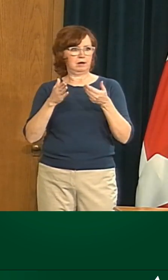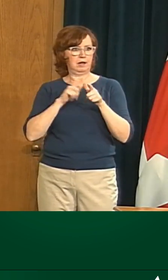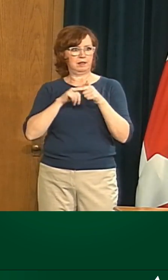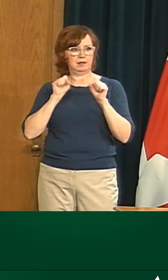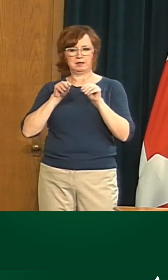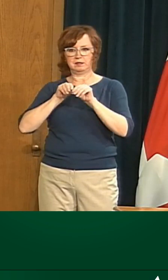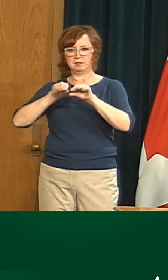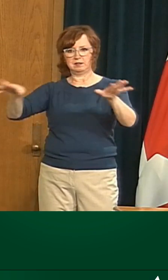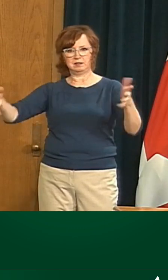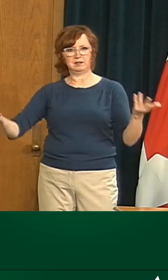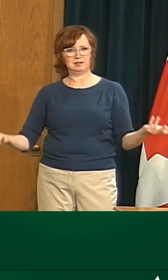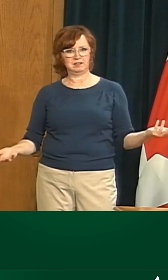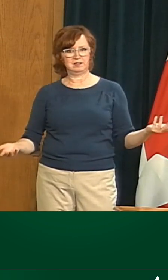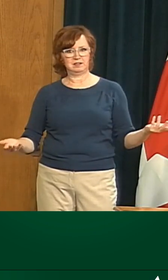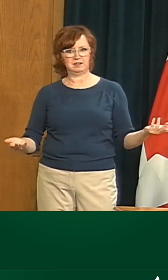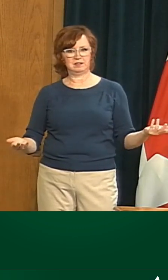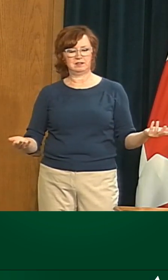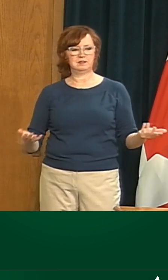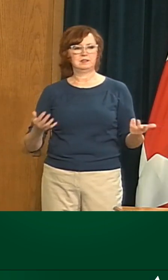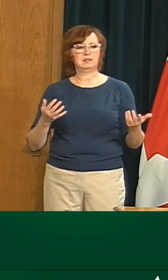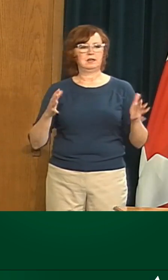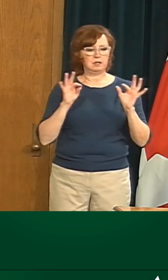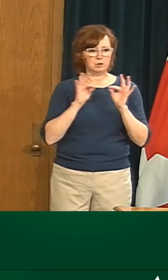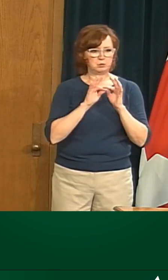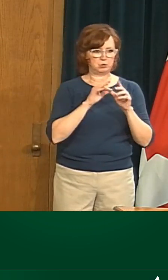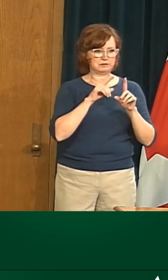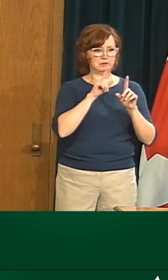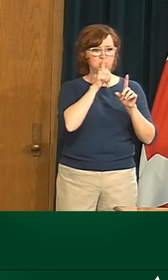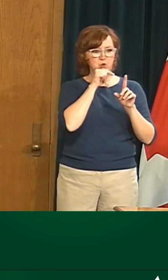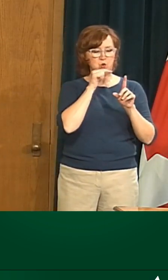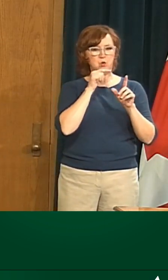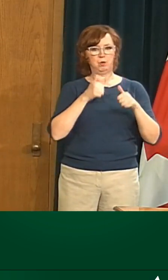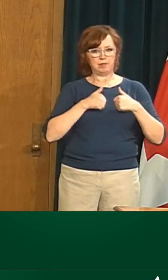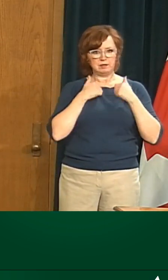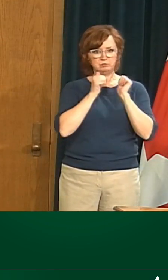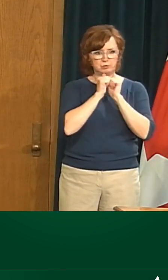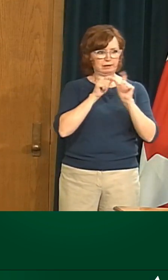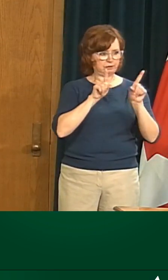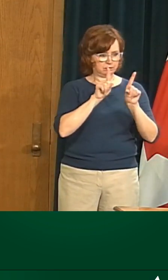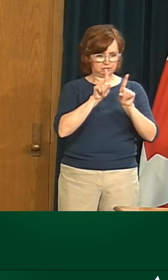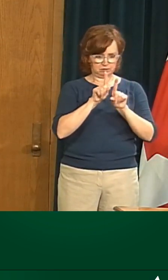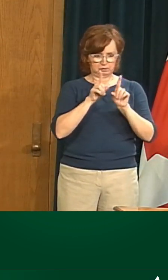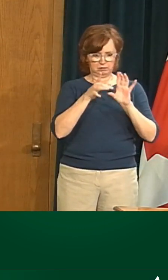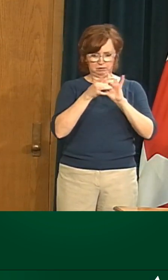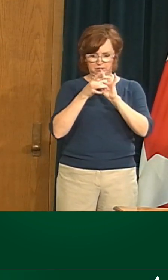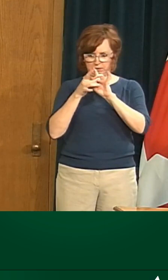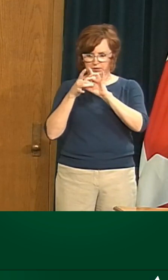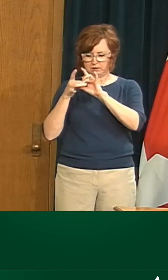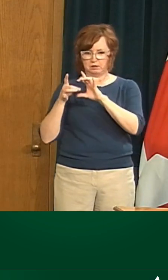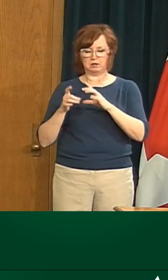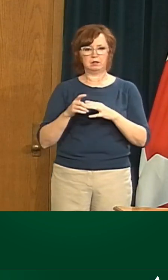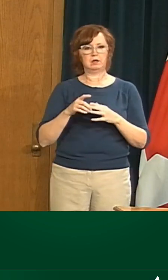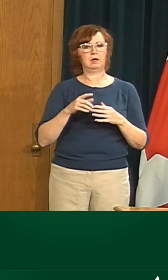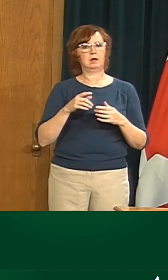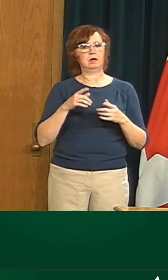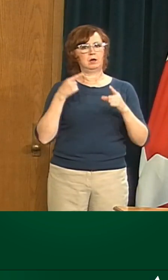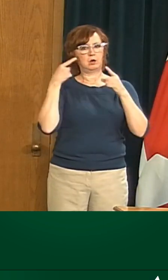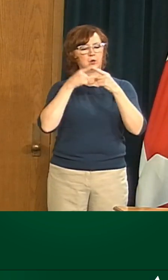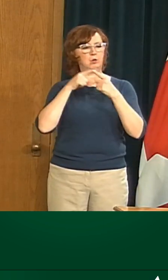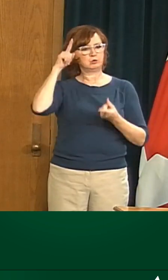people live at, it's who works from that household in other settings. So we've tried to mitigate that as much as possible in terms